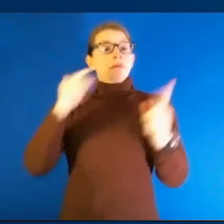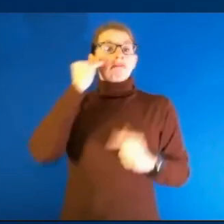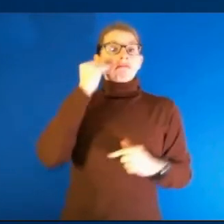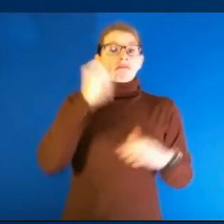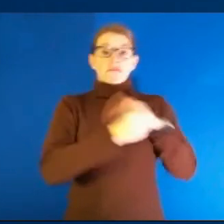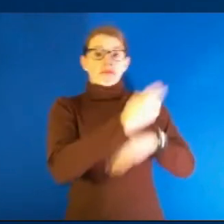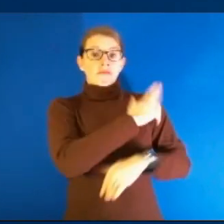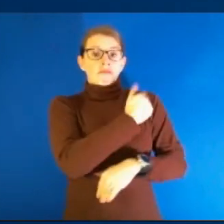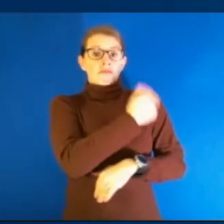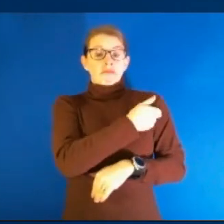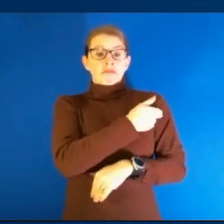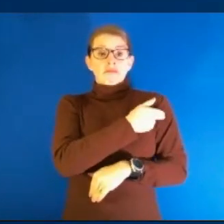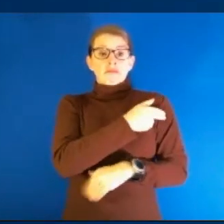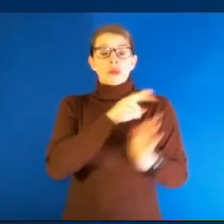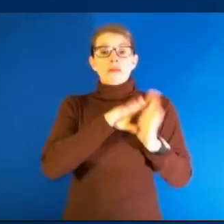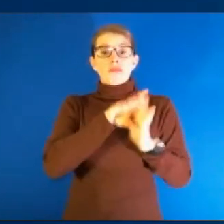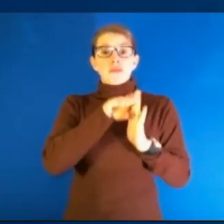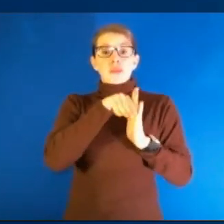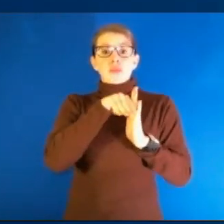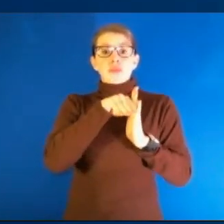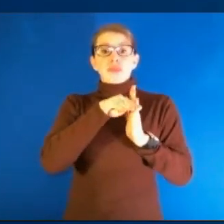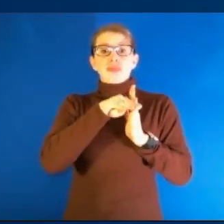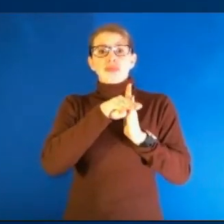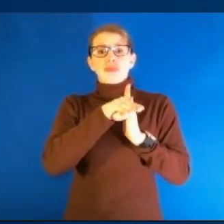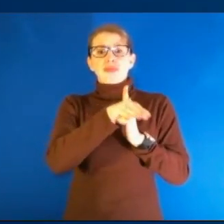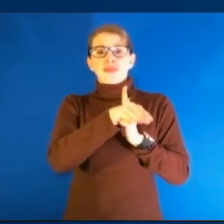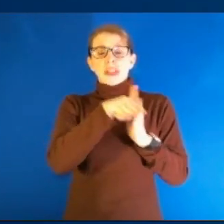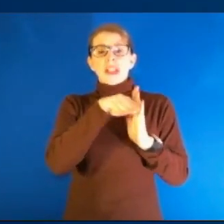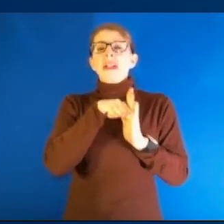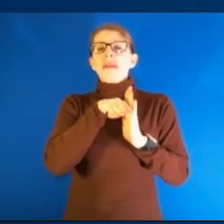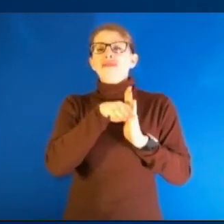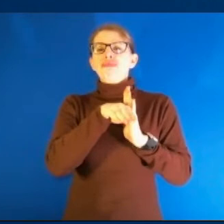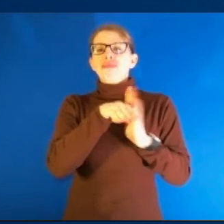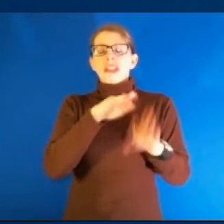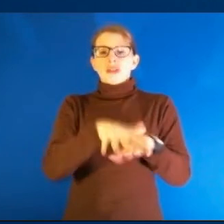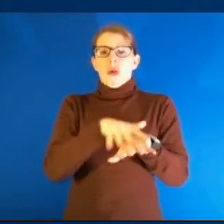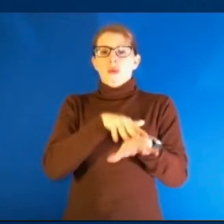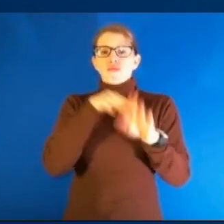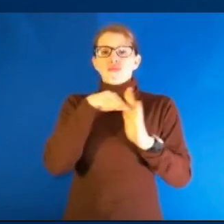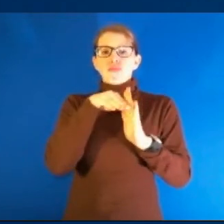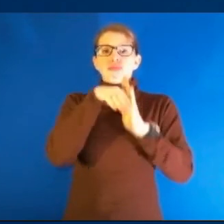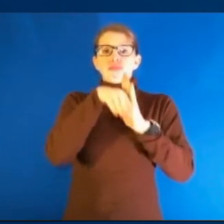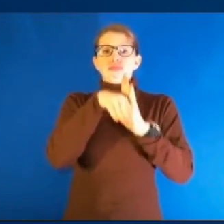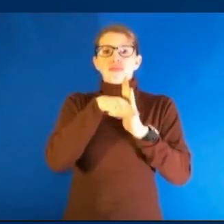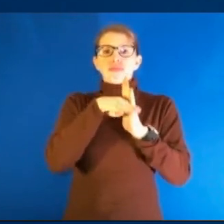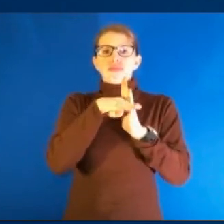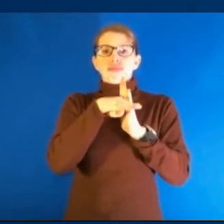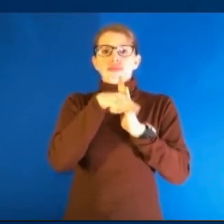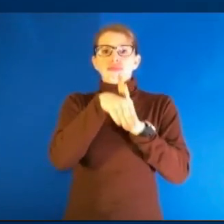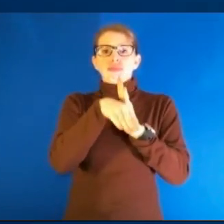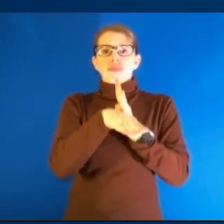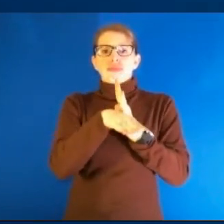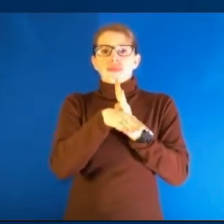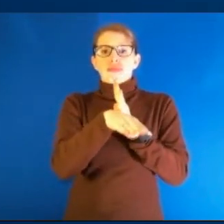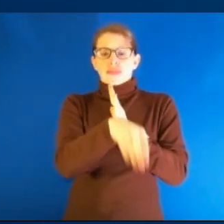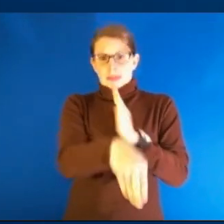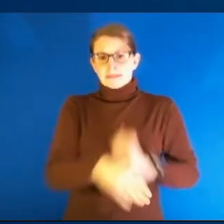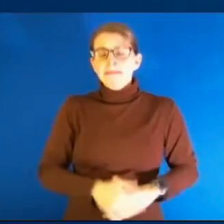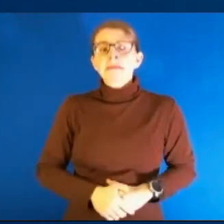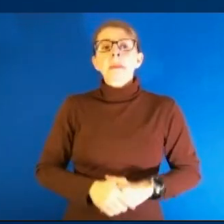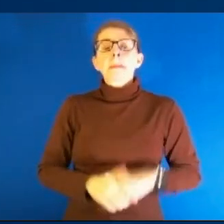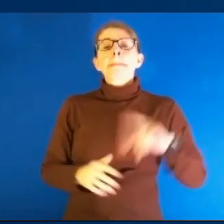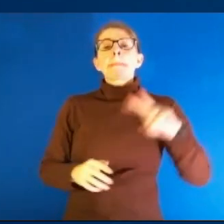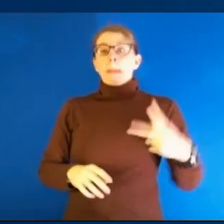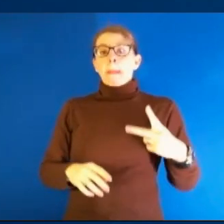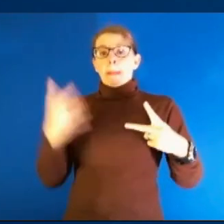are stuttering a little bit in terms of their decline, which is what we're seeing. You go down a little bit, you hit a plateau. You go down a little bit, you hit a plateau. The second thing is